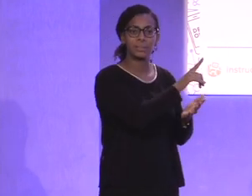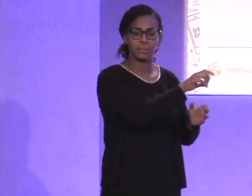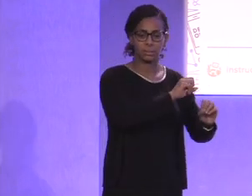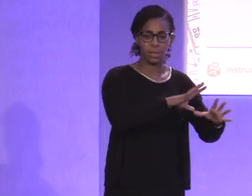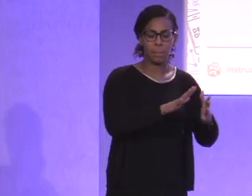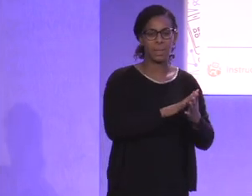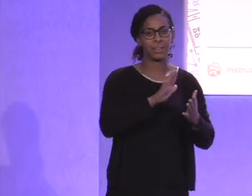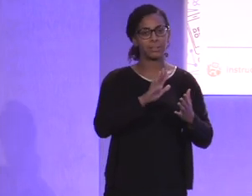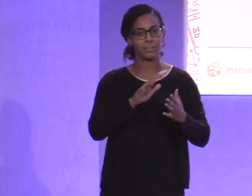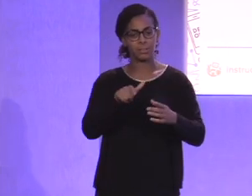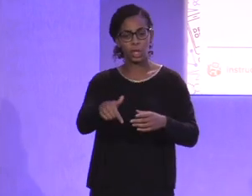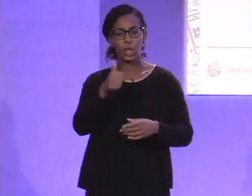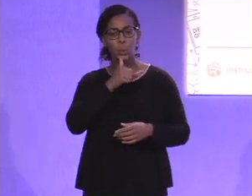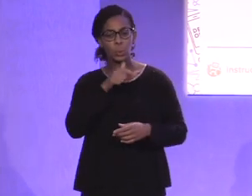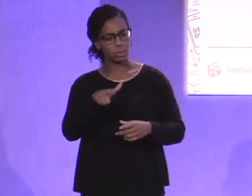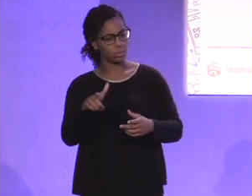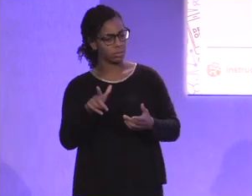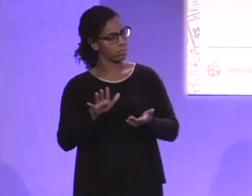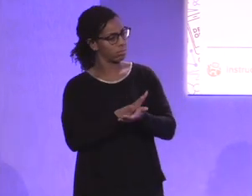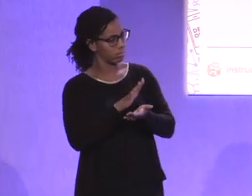when it happens.